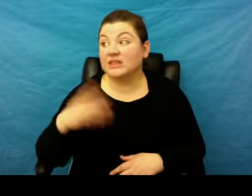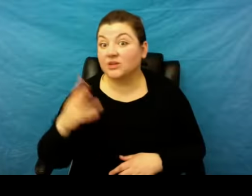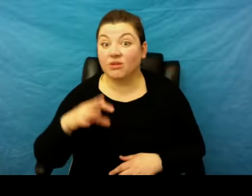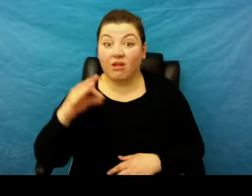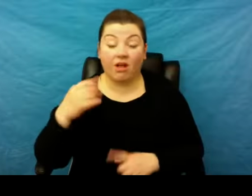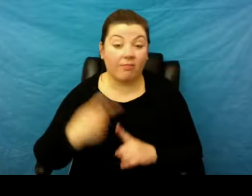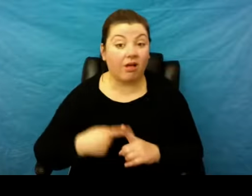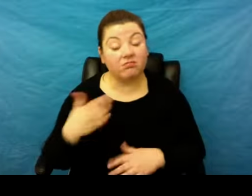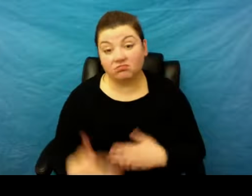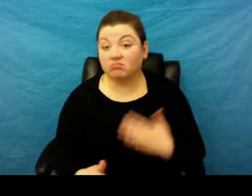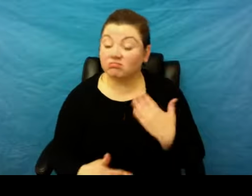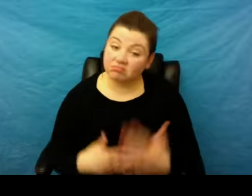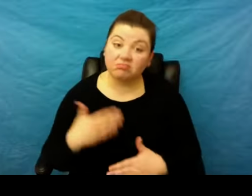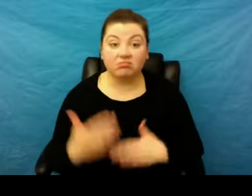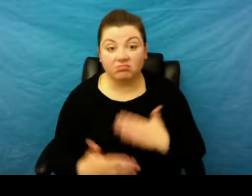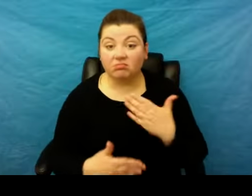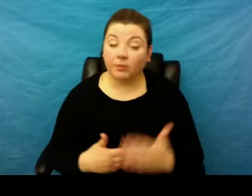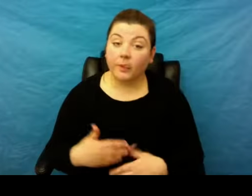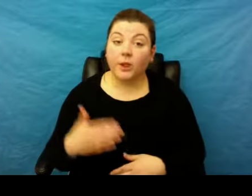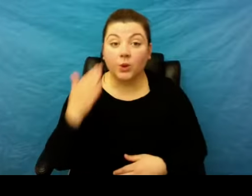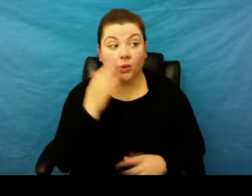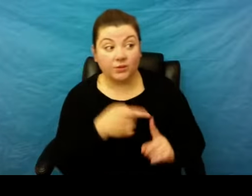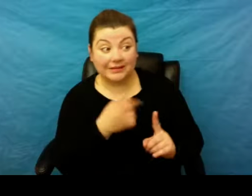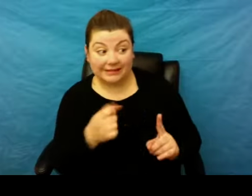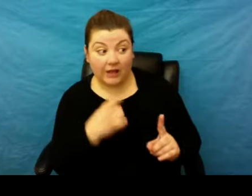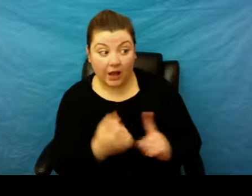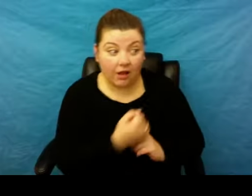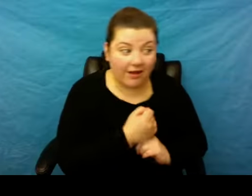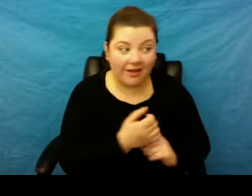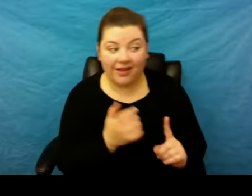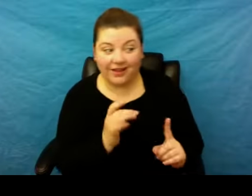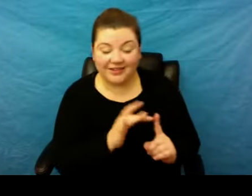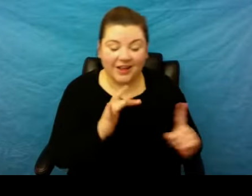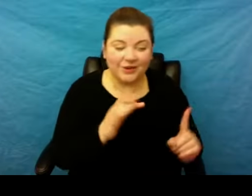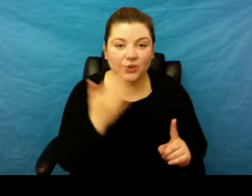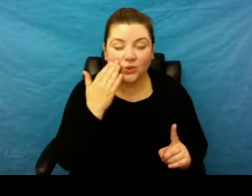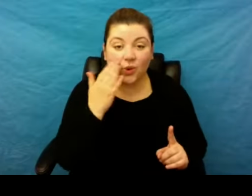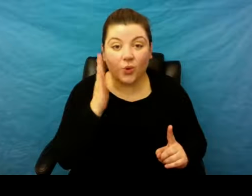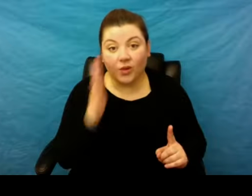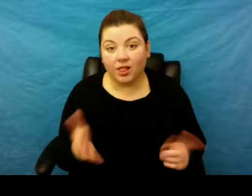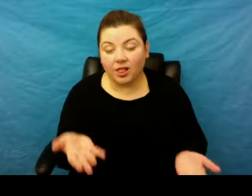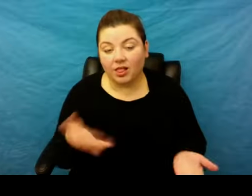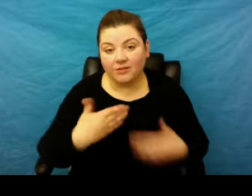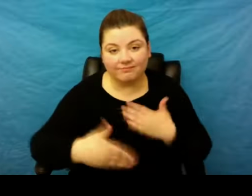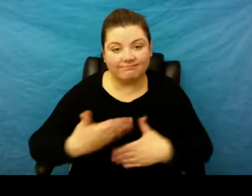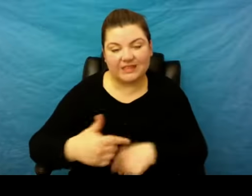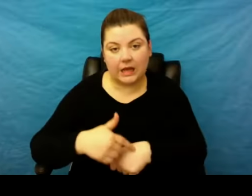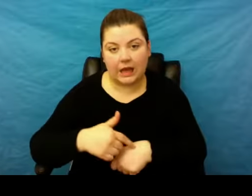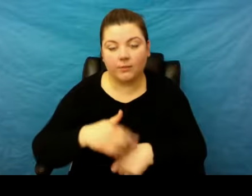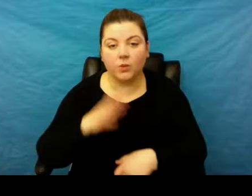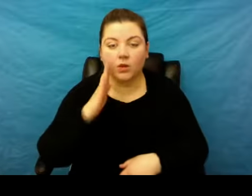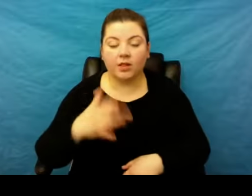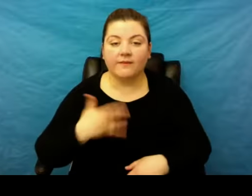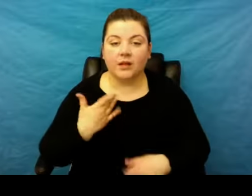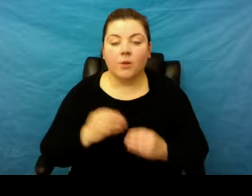country, then you'll know exactly who you'll be able to hug. You'll know exactly who you'll be able to touch. You'll be able to, I think, feel